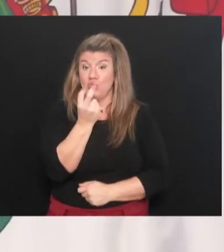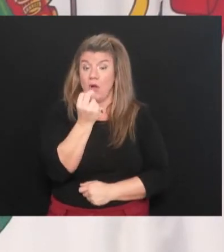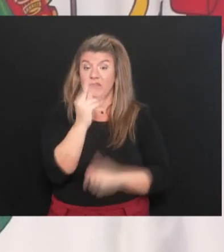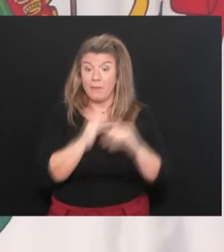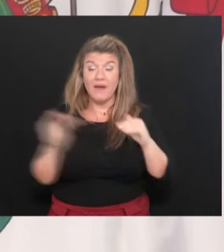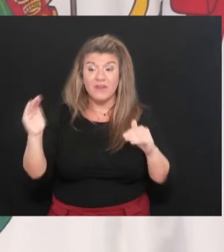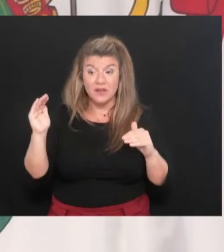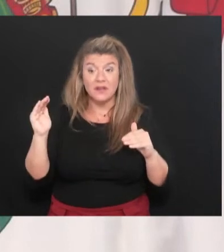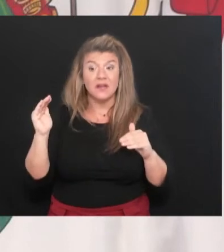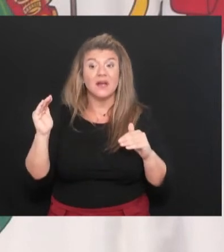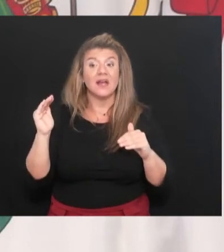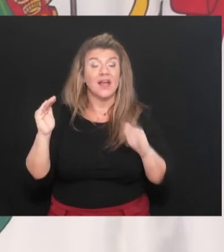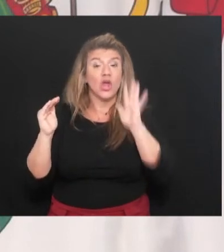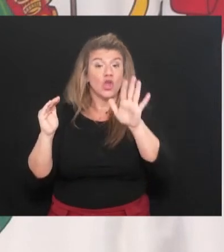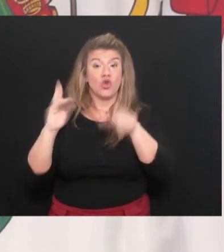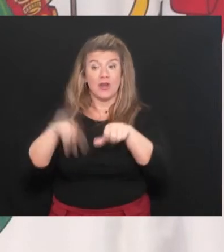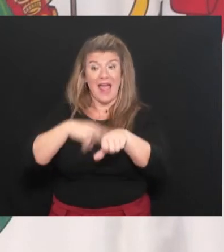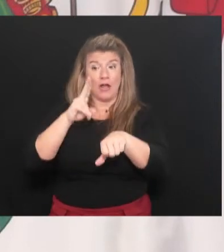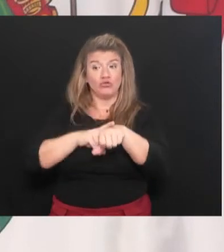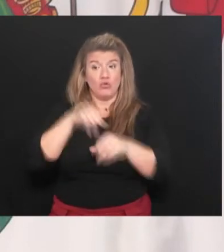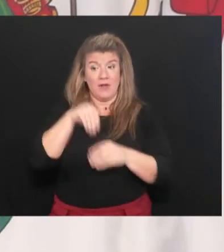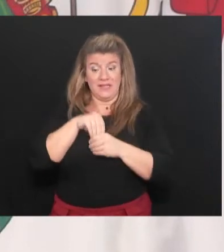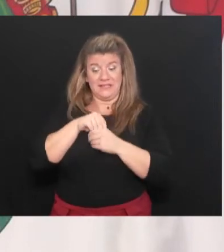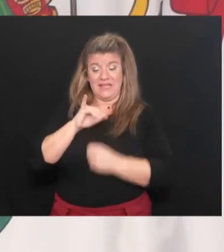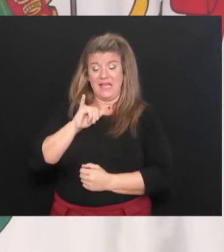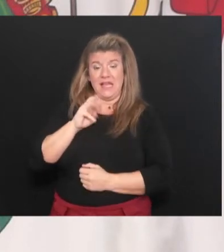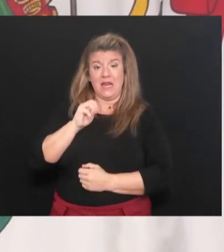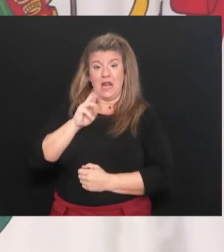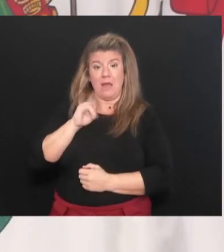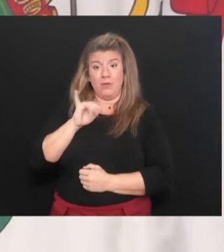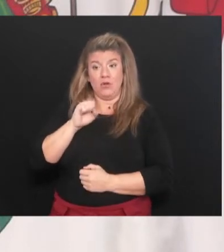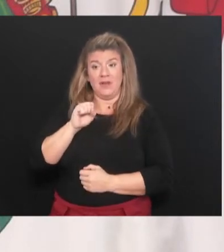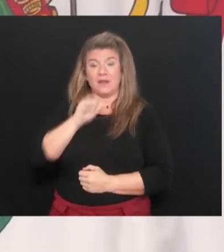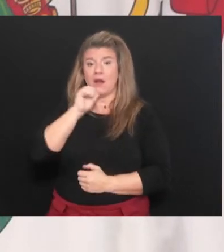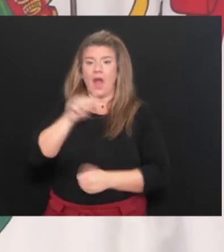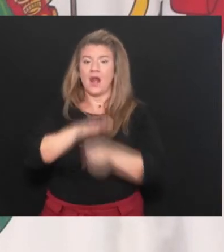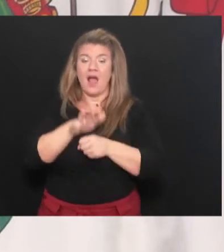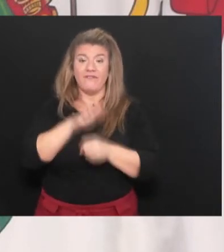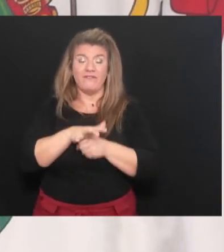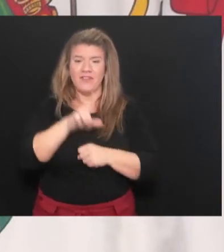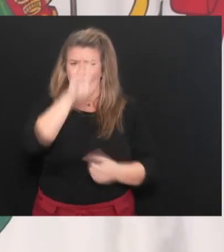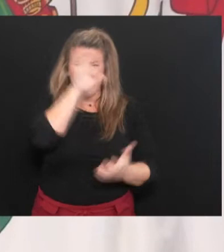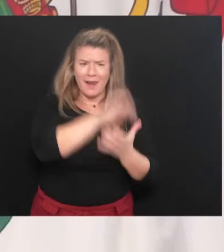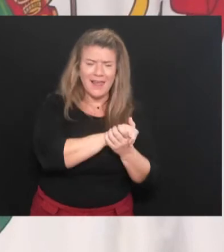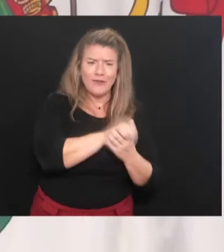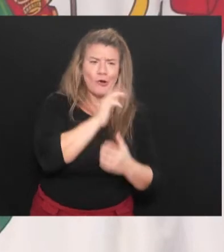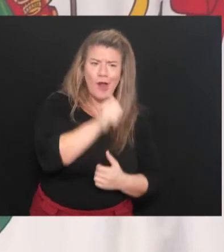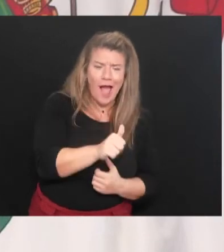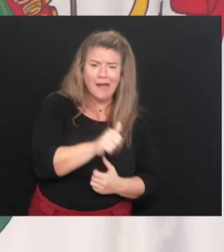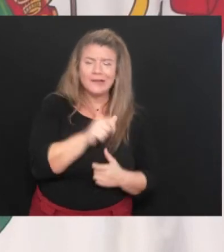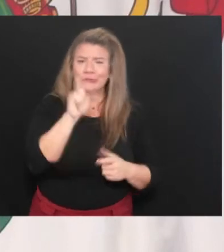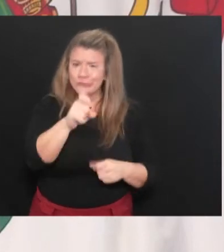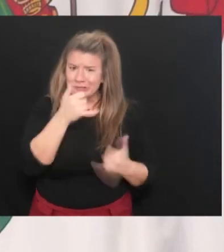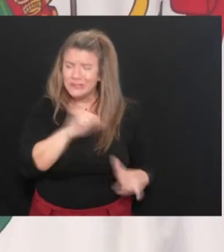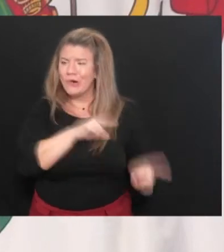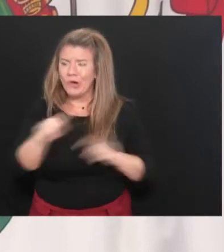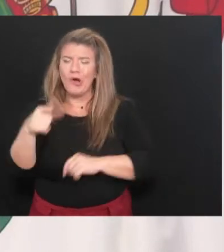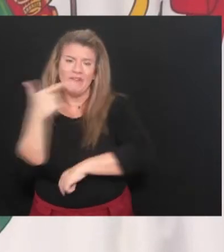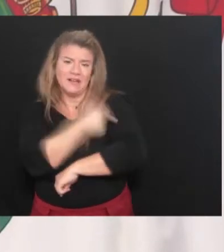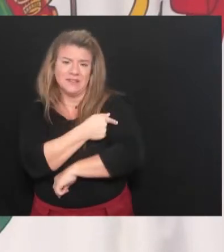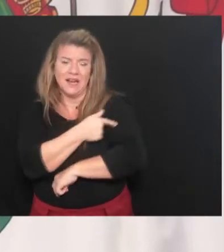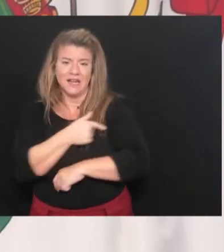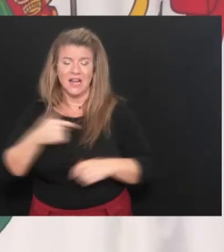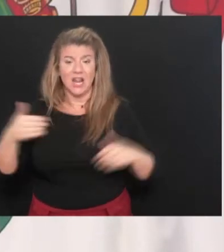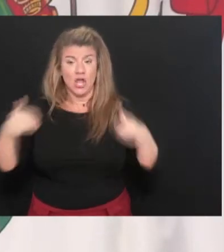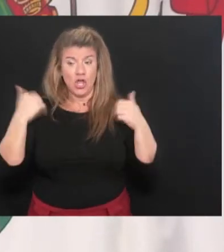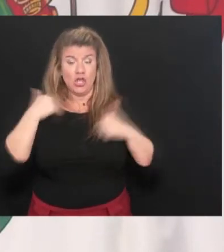above. Your natural immunities are not enough. Whether you believe that or not, you should still get vaccinated. We got your young people,